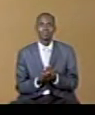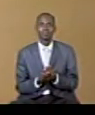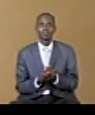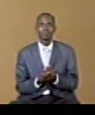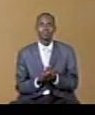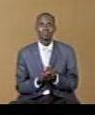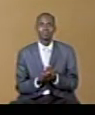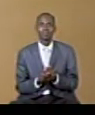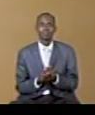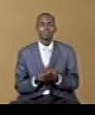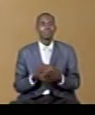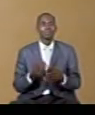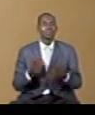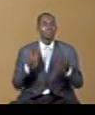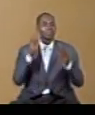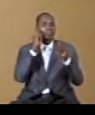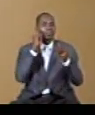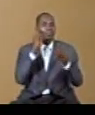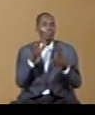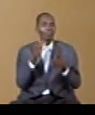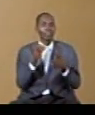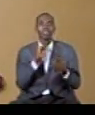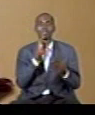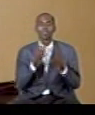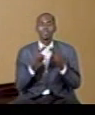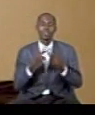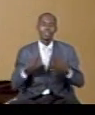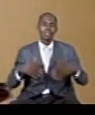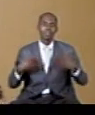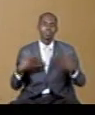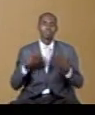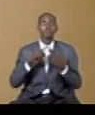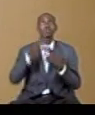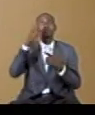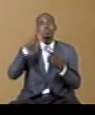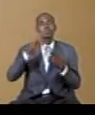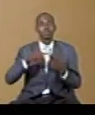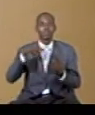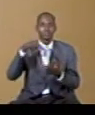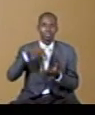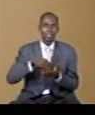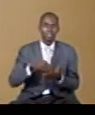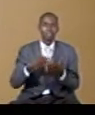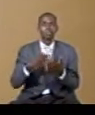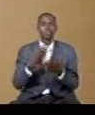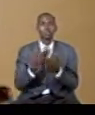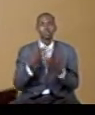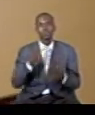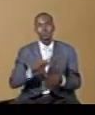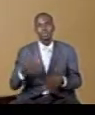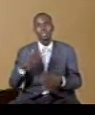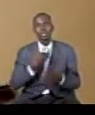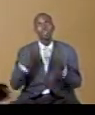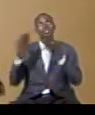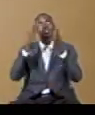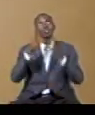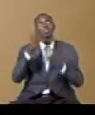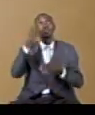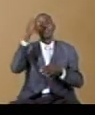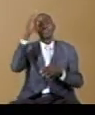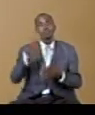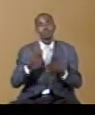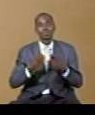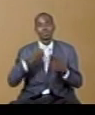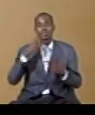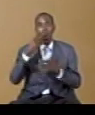are very grateful to God to stand before the children of God, the servants of God this night, to say what God